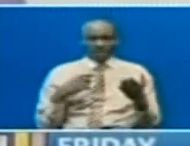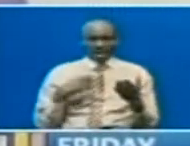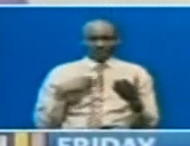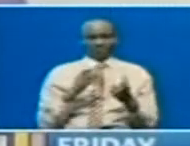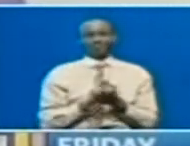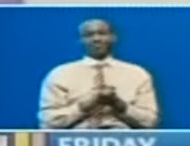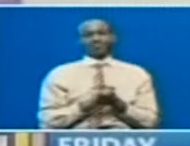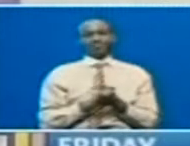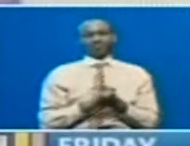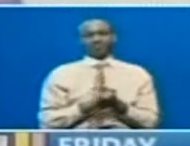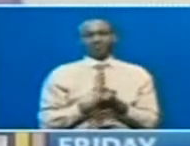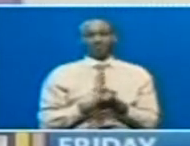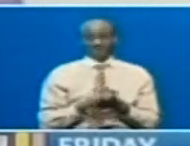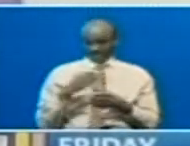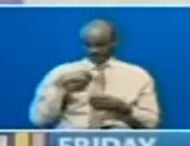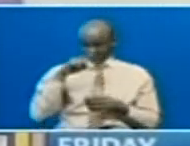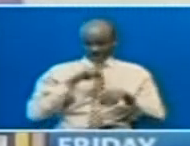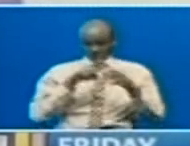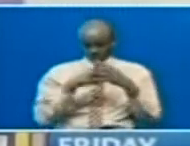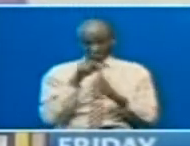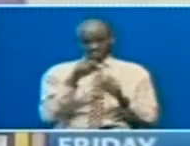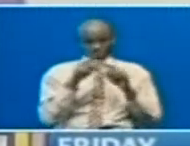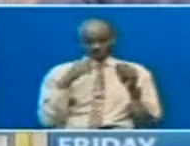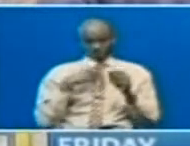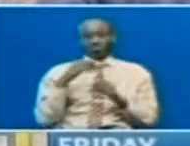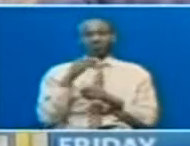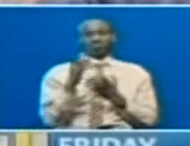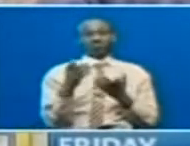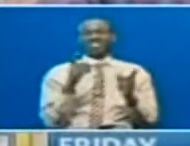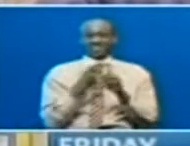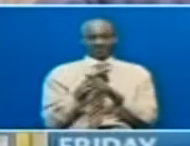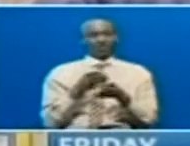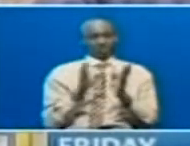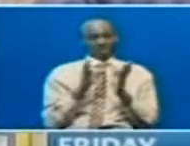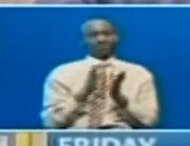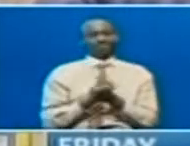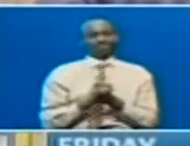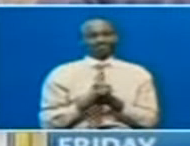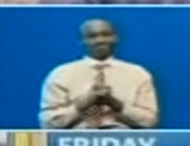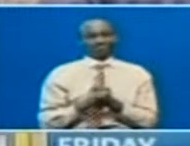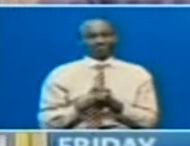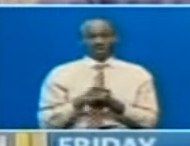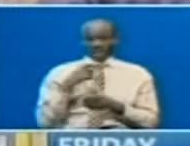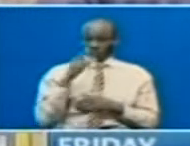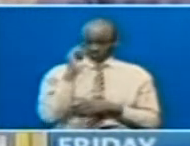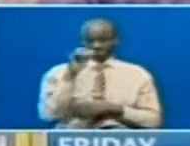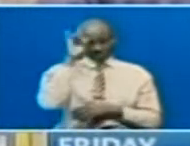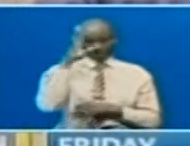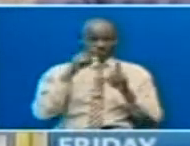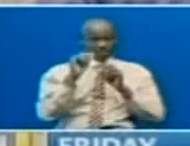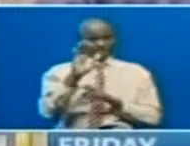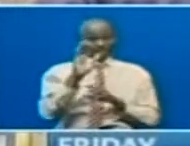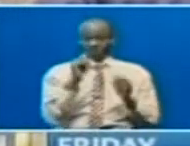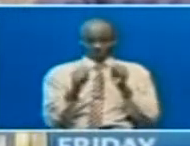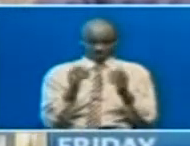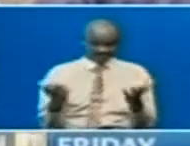primary stress or at the onset. Okay. Breathalyzer. Breathalyzer. Willis, let's get straight to your surprise word.